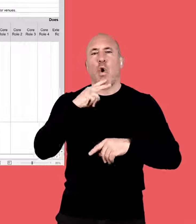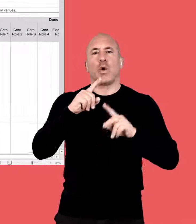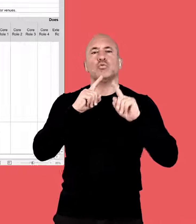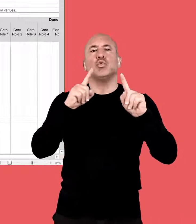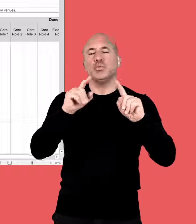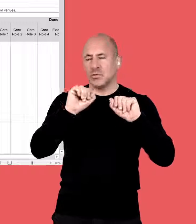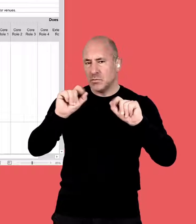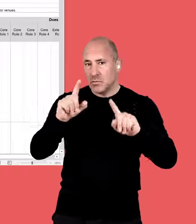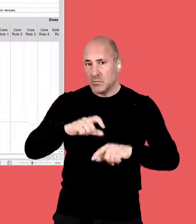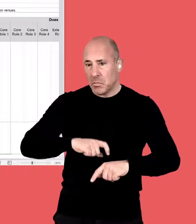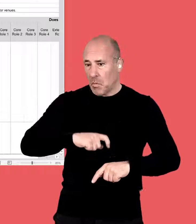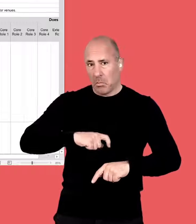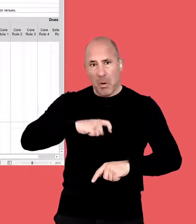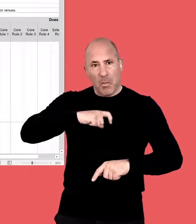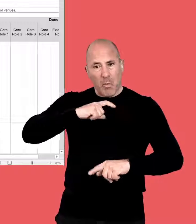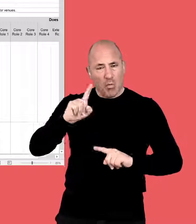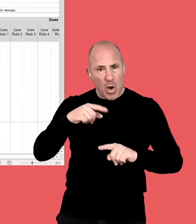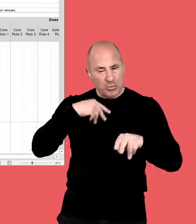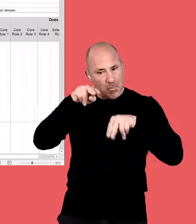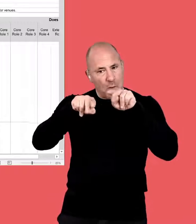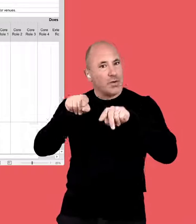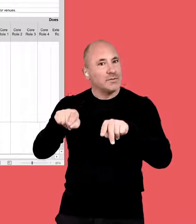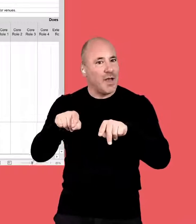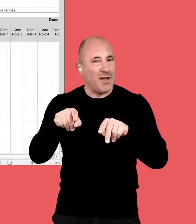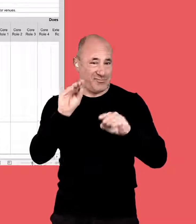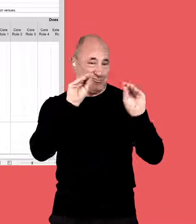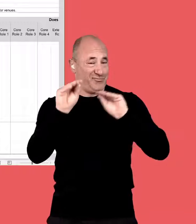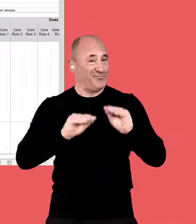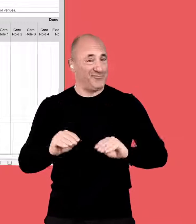confidence amongst local tutors within the hub network.